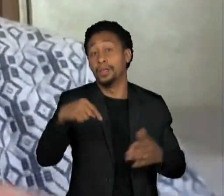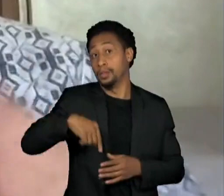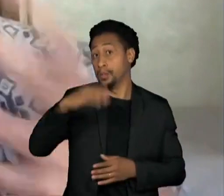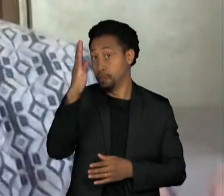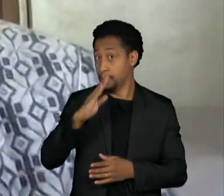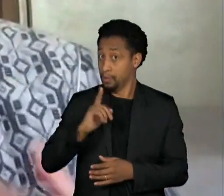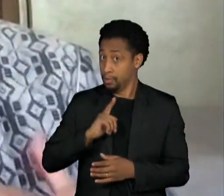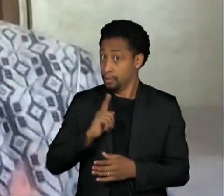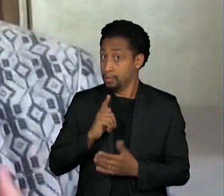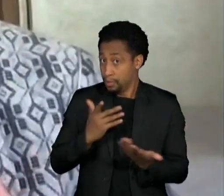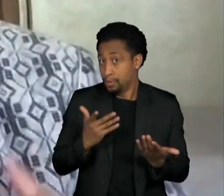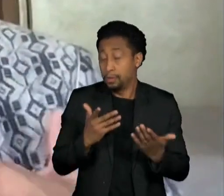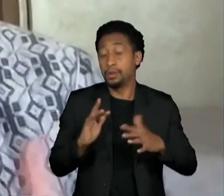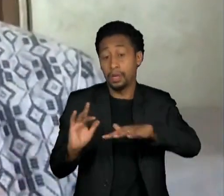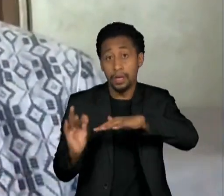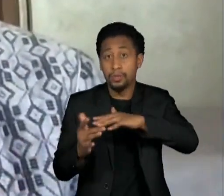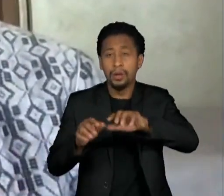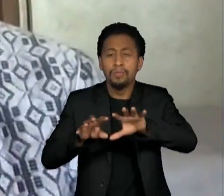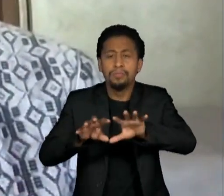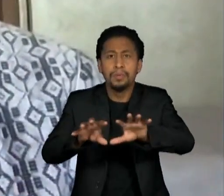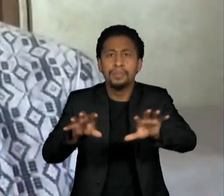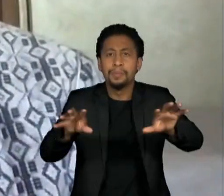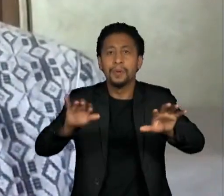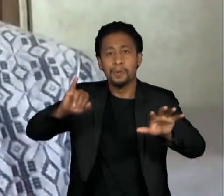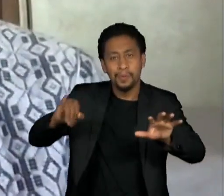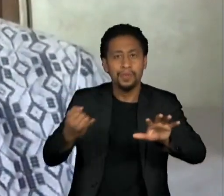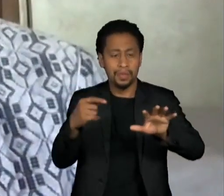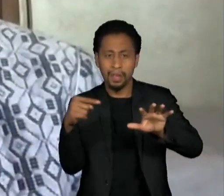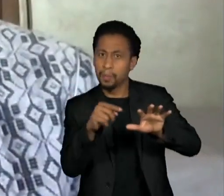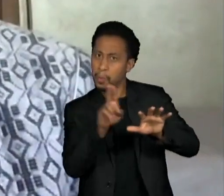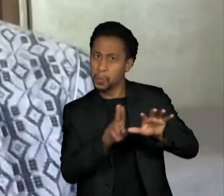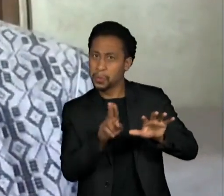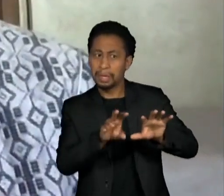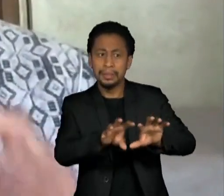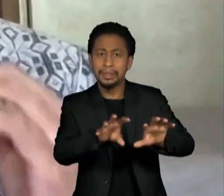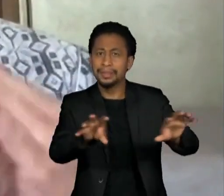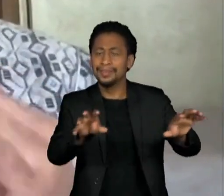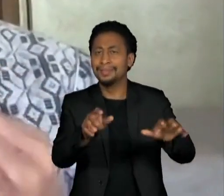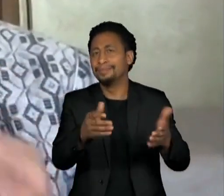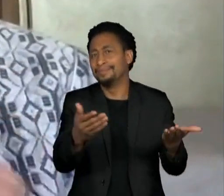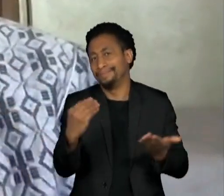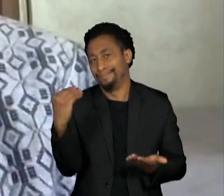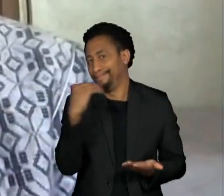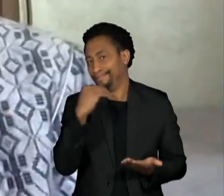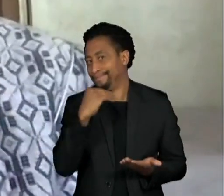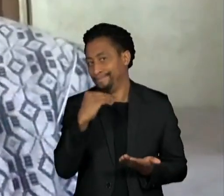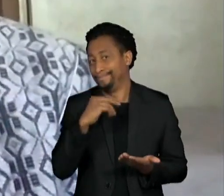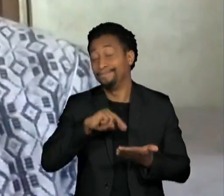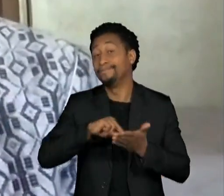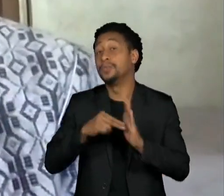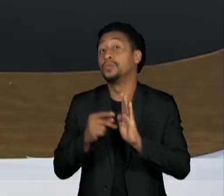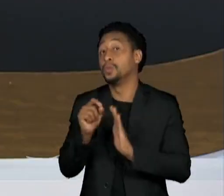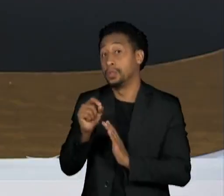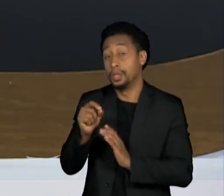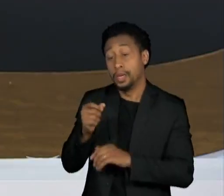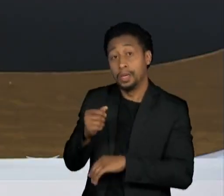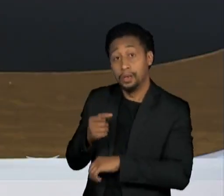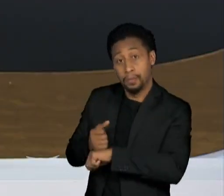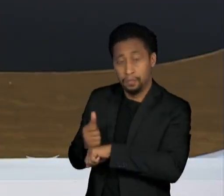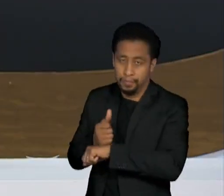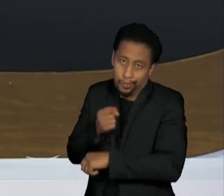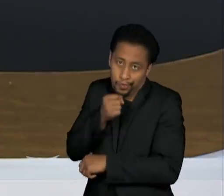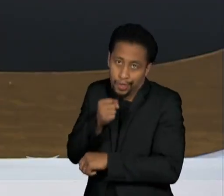mean, wide reach of social media, this means that the worst journalism